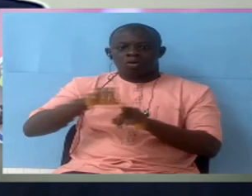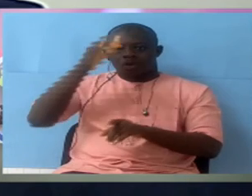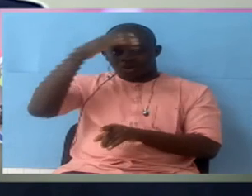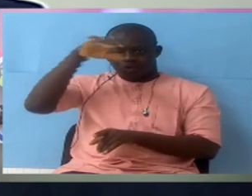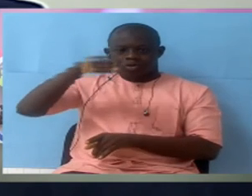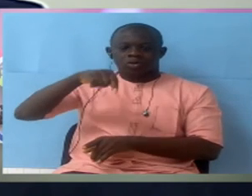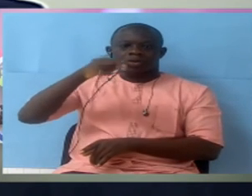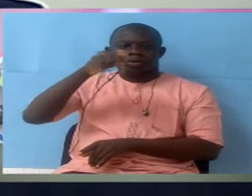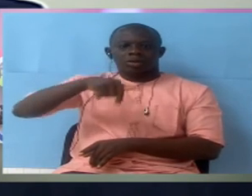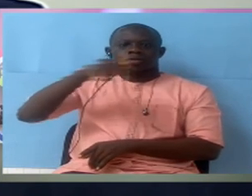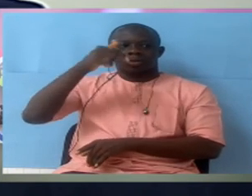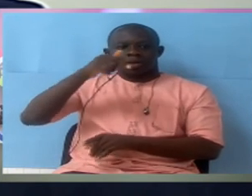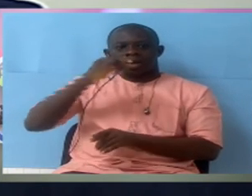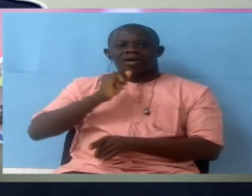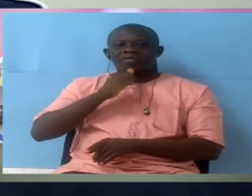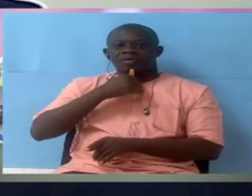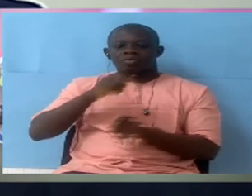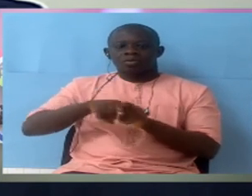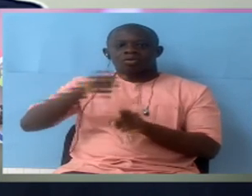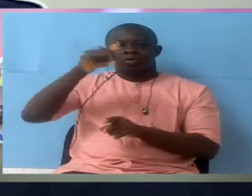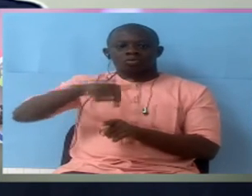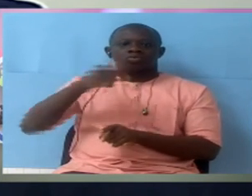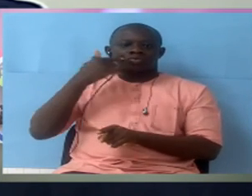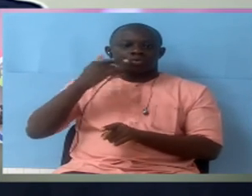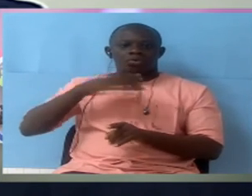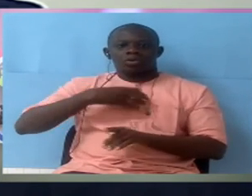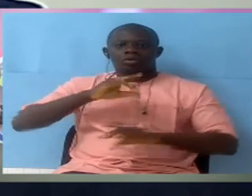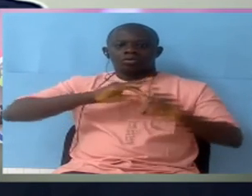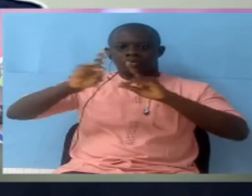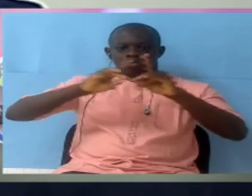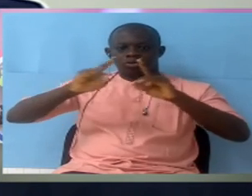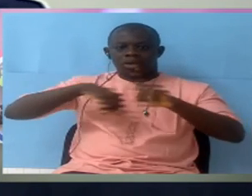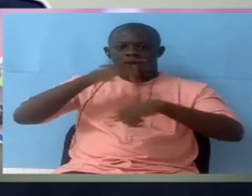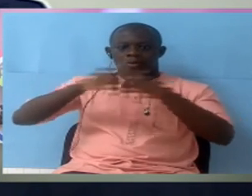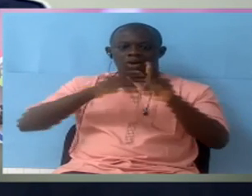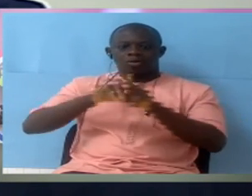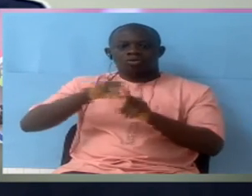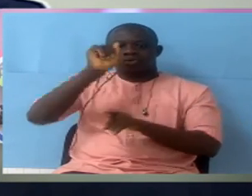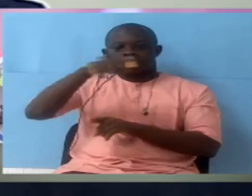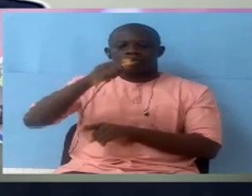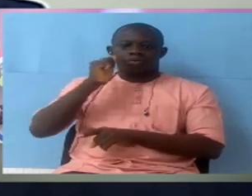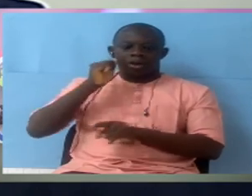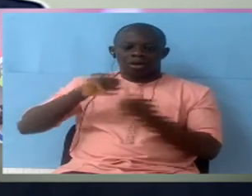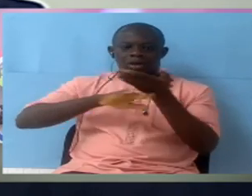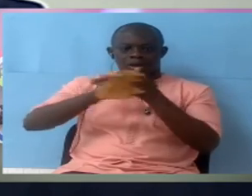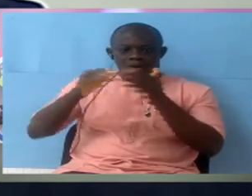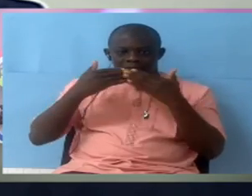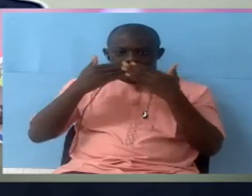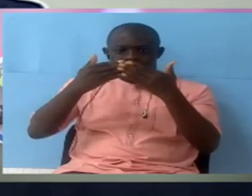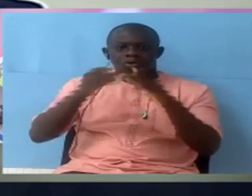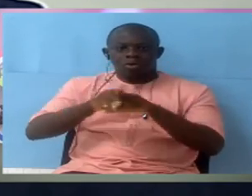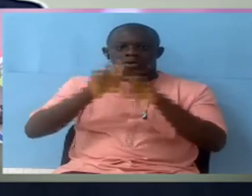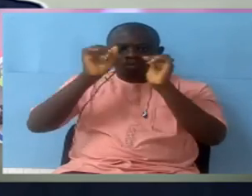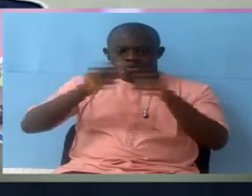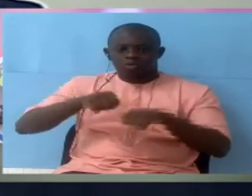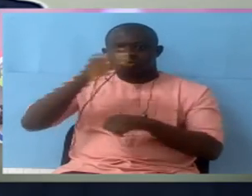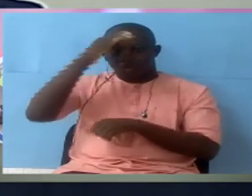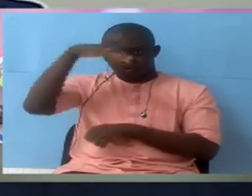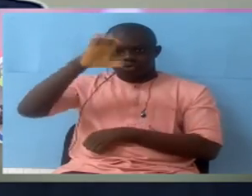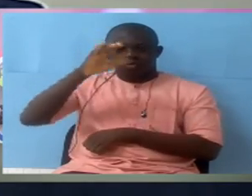For today, we're going to discuss your biographical details so that the Commission will get to know who you